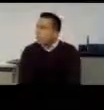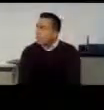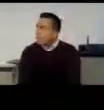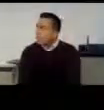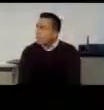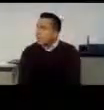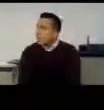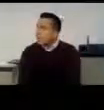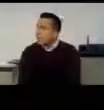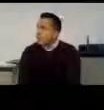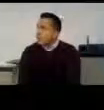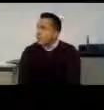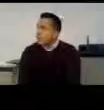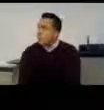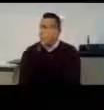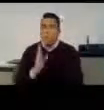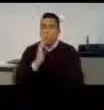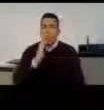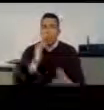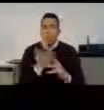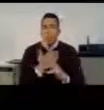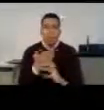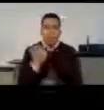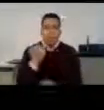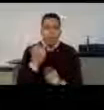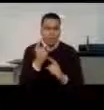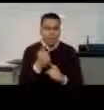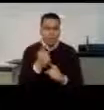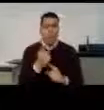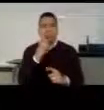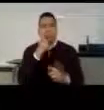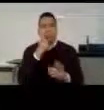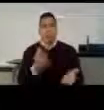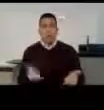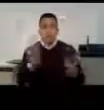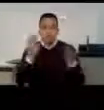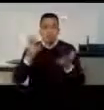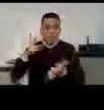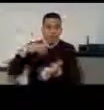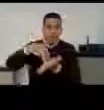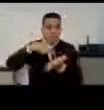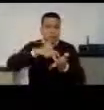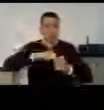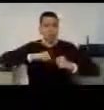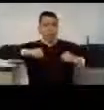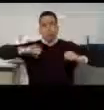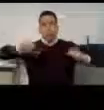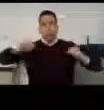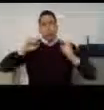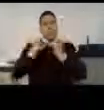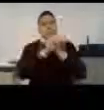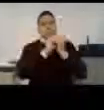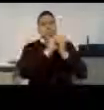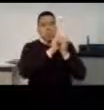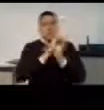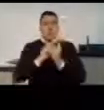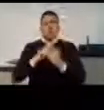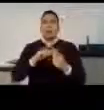I'm going to take about 15 minutes. Yeah. We have a 15-minute break, so please stand up, stretch, maybe meet someone